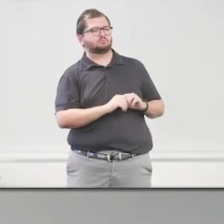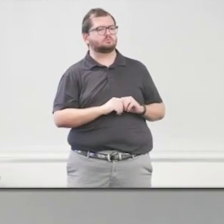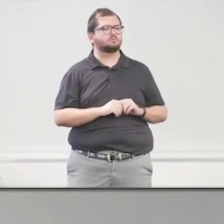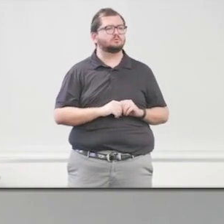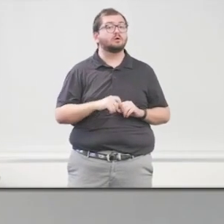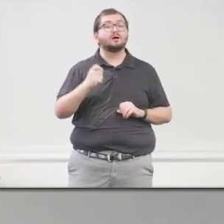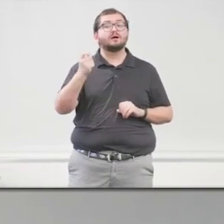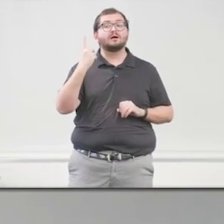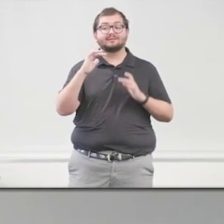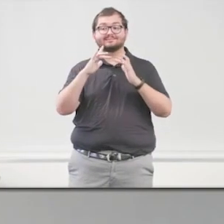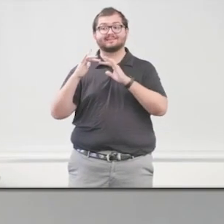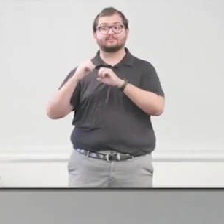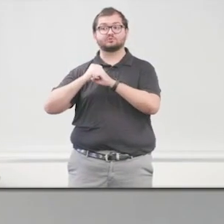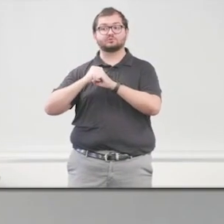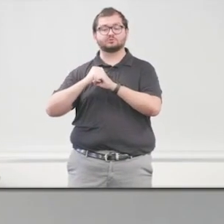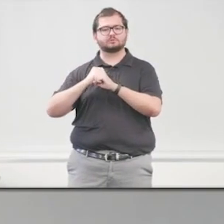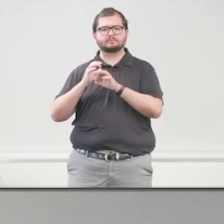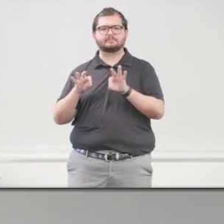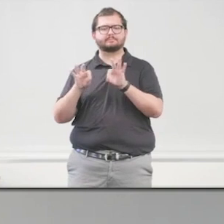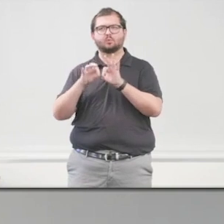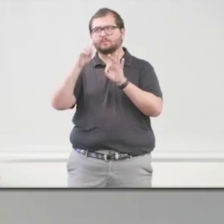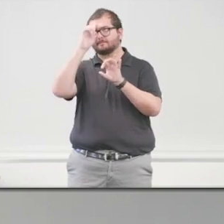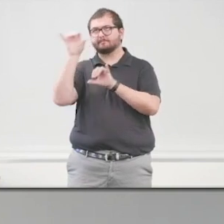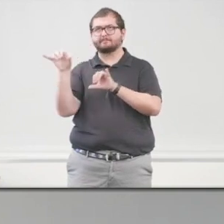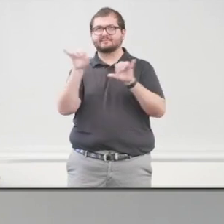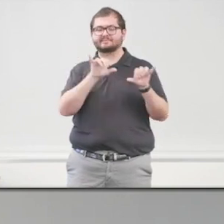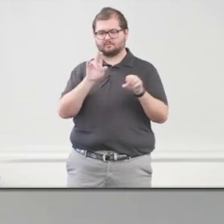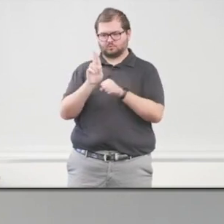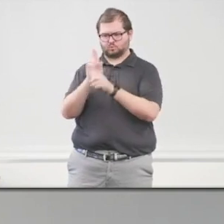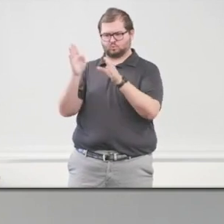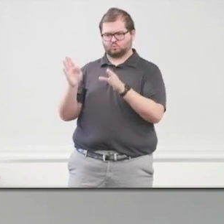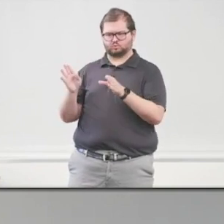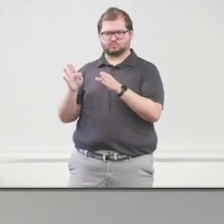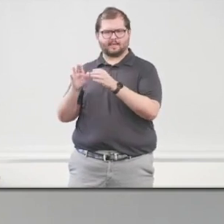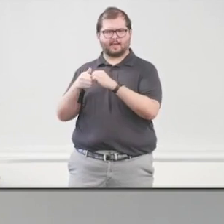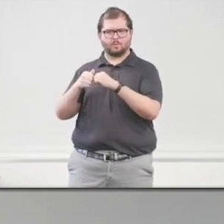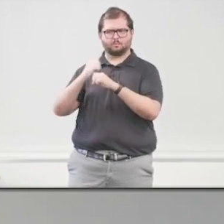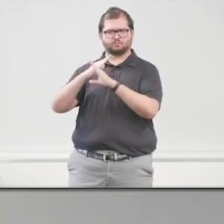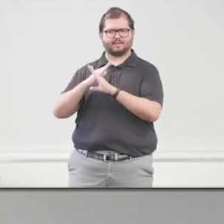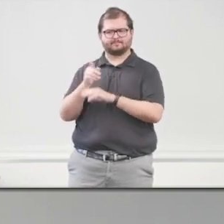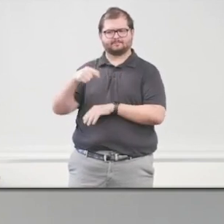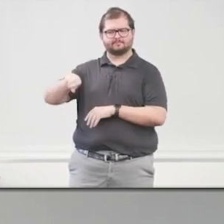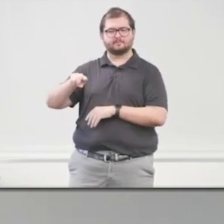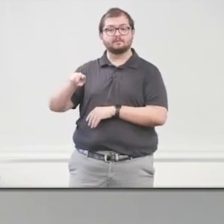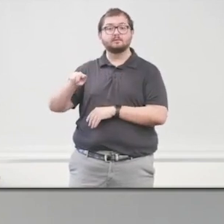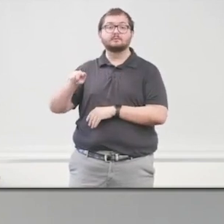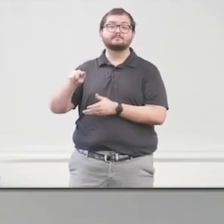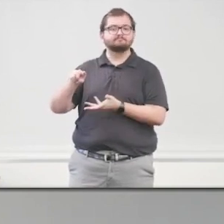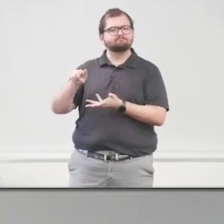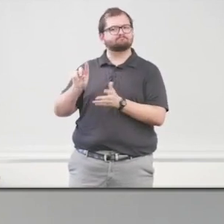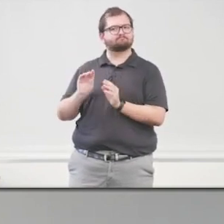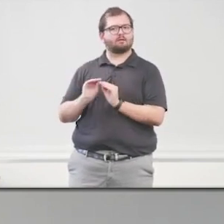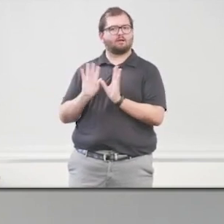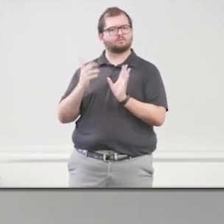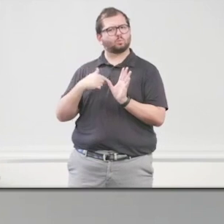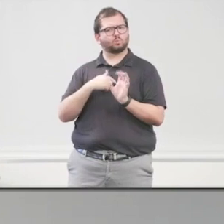In cybersecurity, we need to think about how we're protecting our users. And clearly, there are methods or controls that